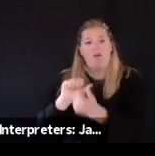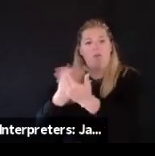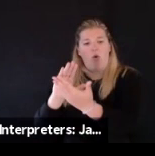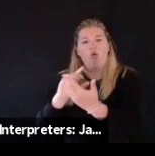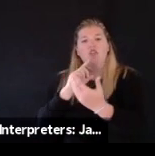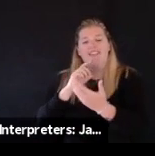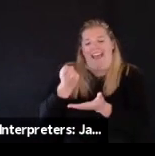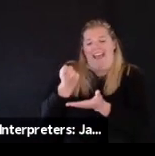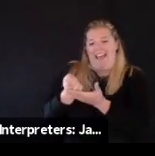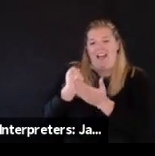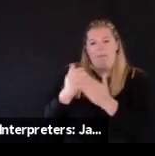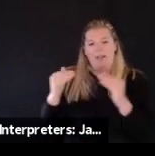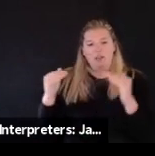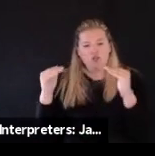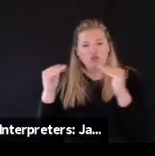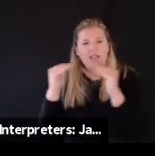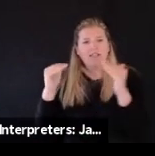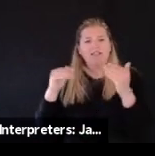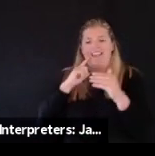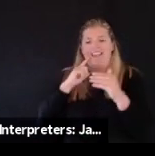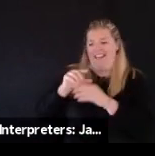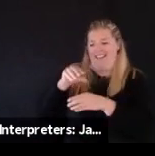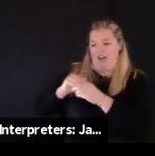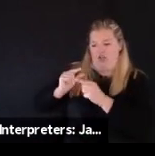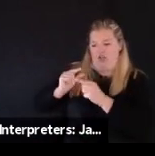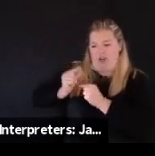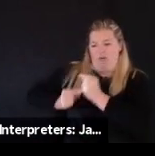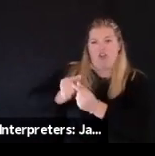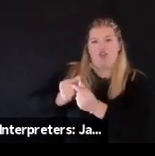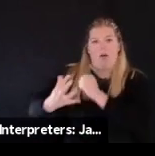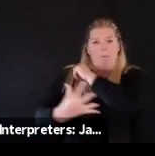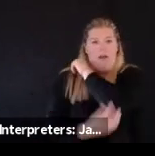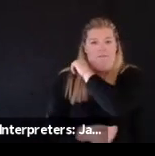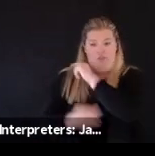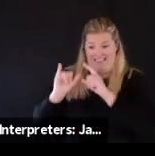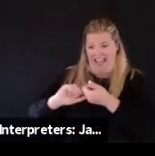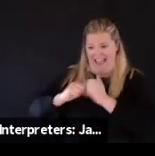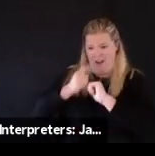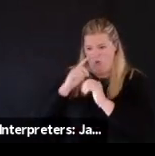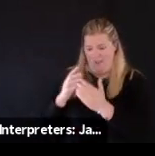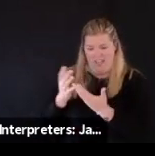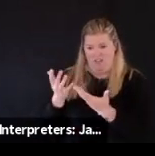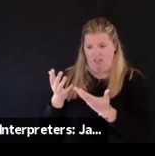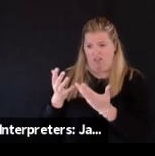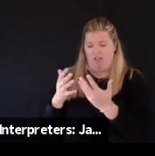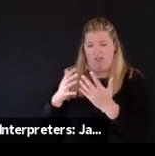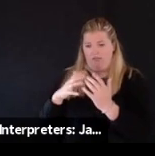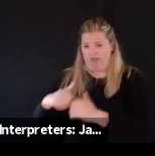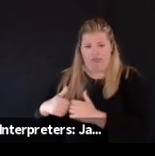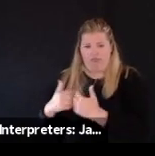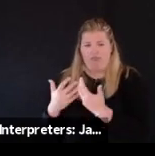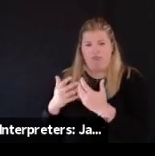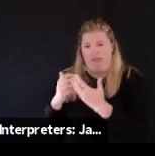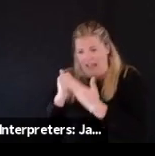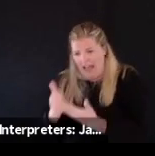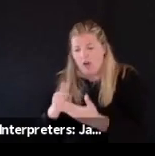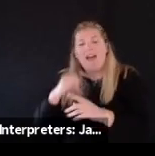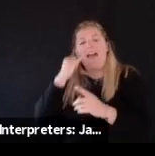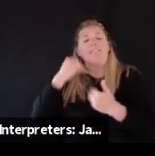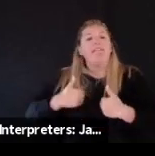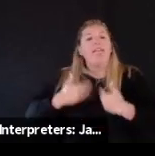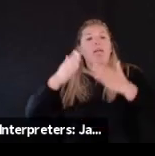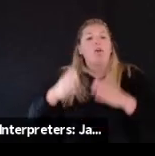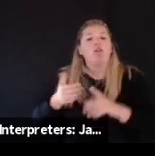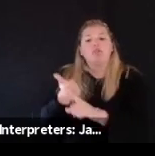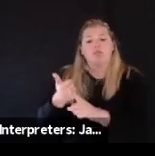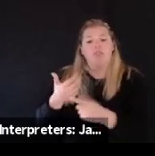break the chains of intergenerational poverty, so that if ever a young person is in a relationship that is